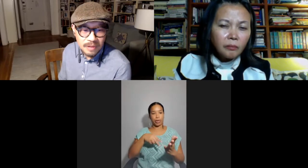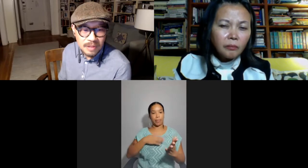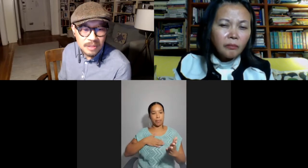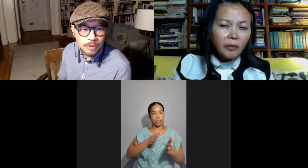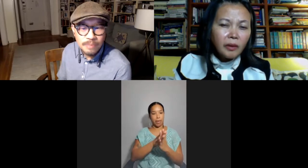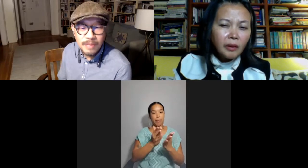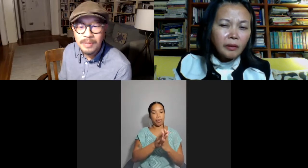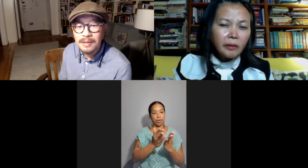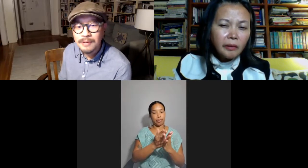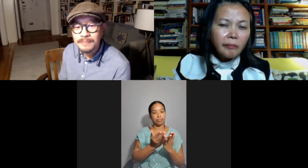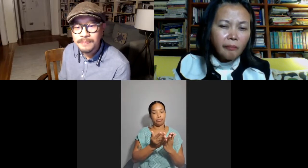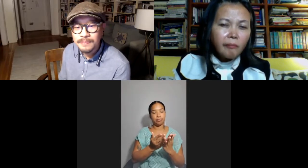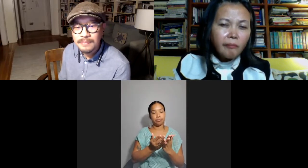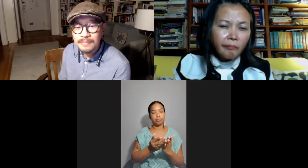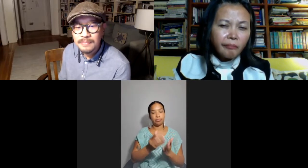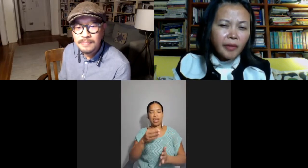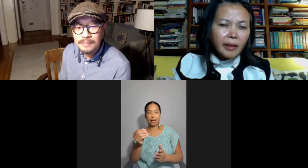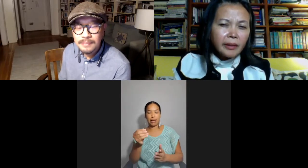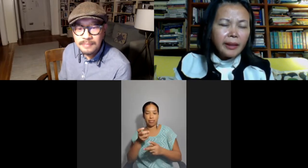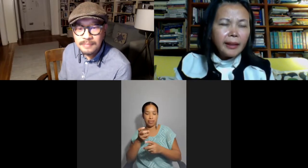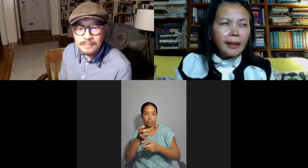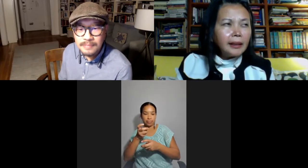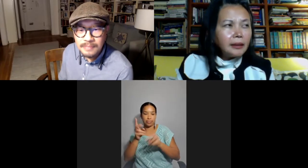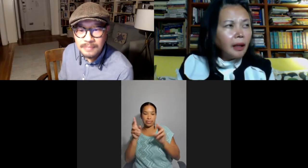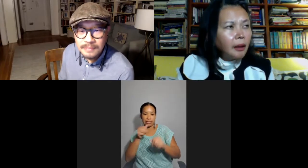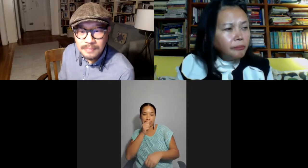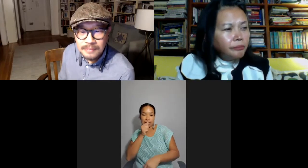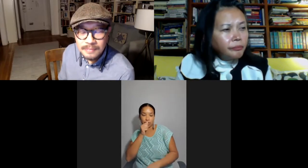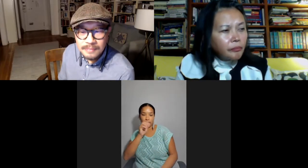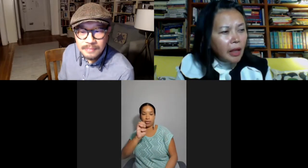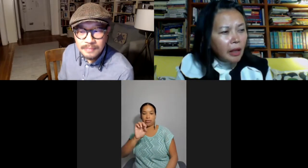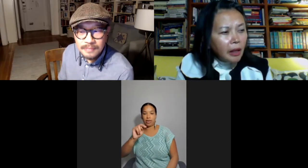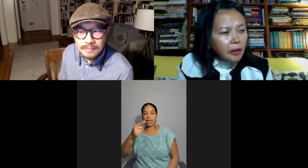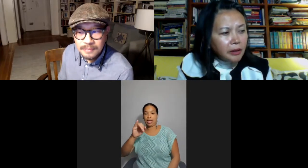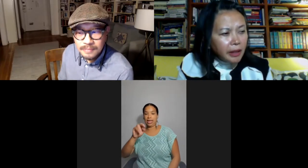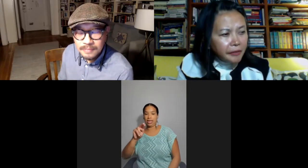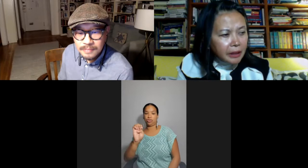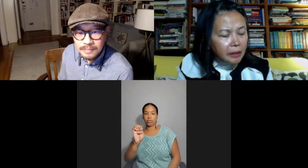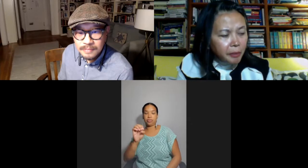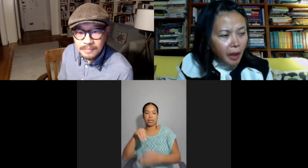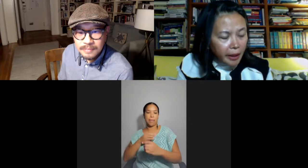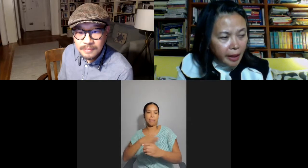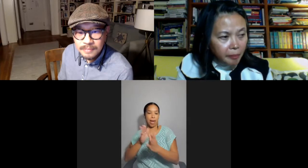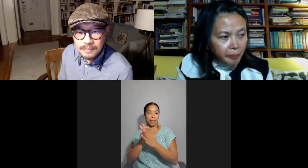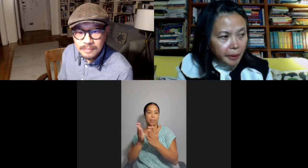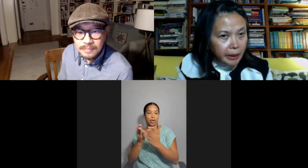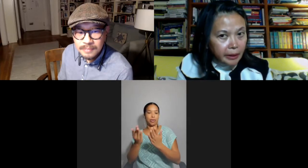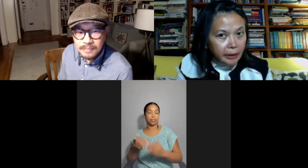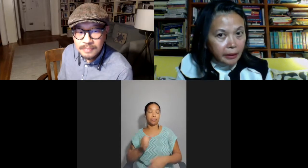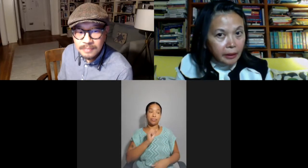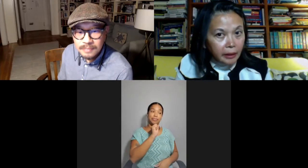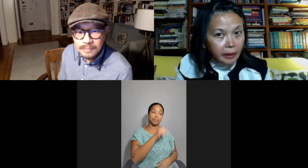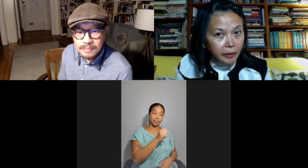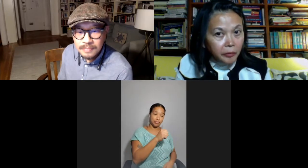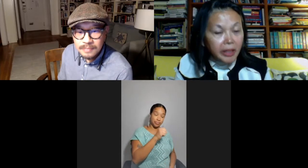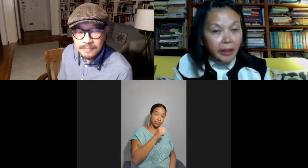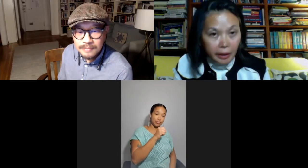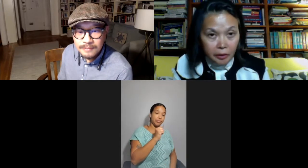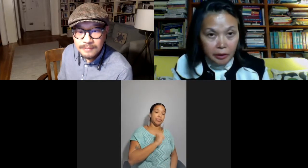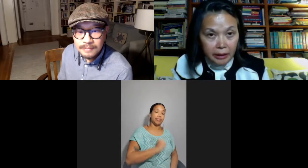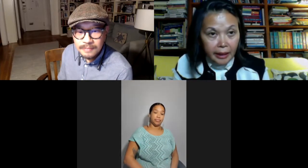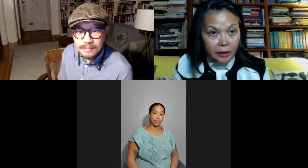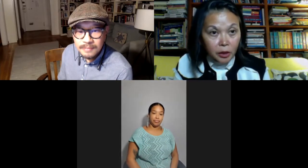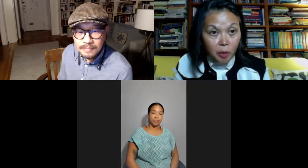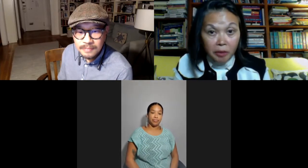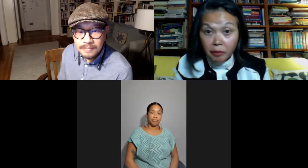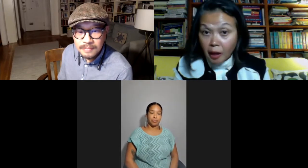of this book might be. Yeah, you definitely brought up in the reading that you